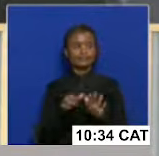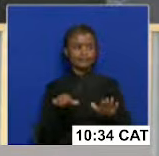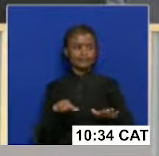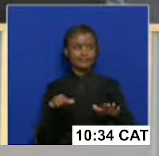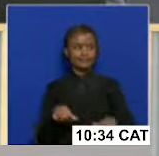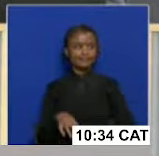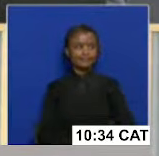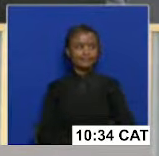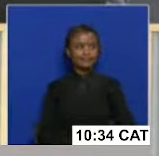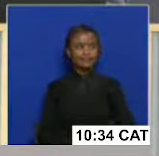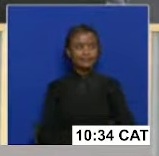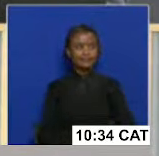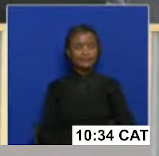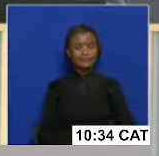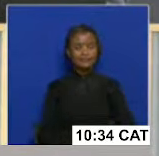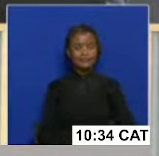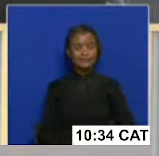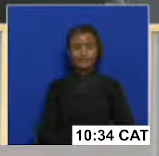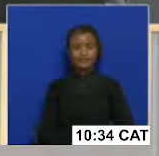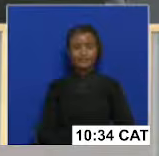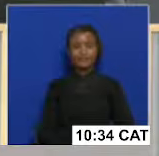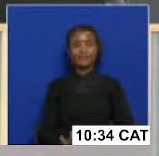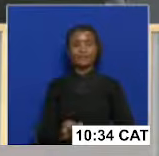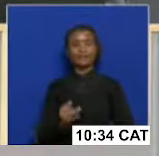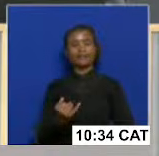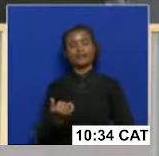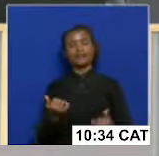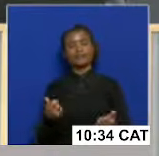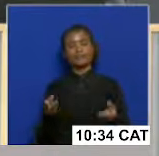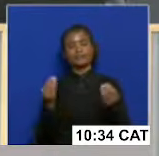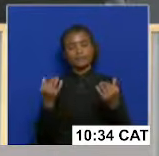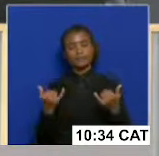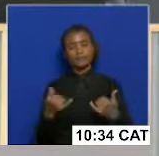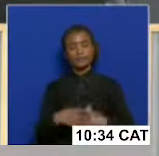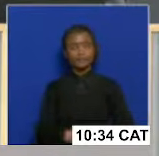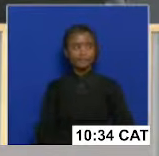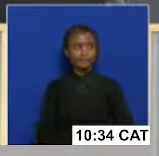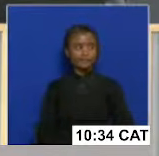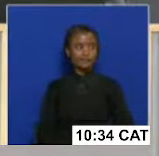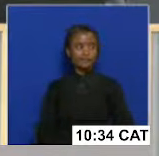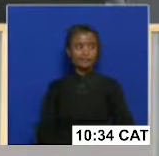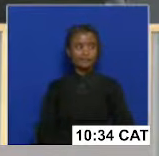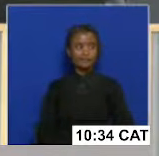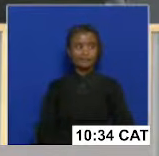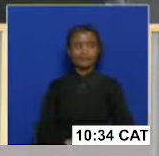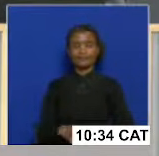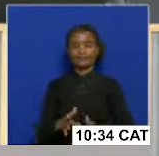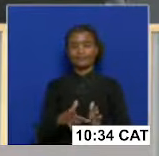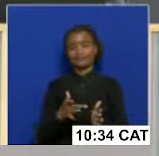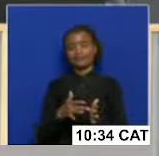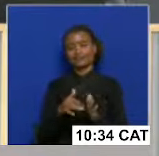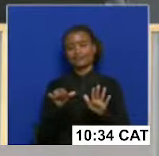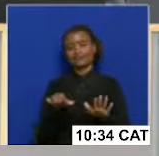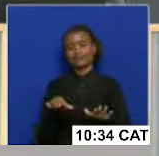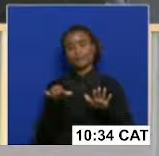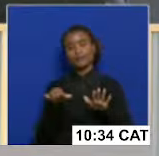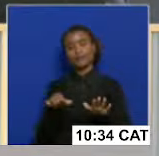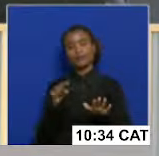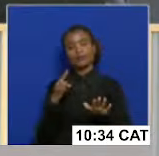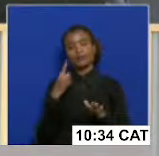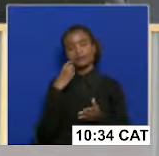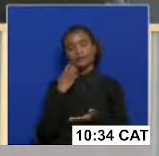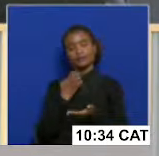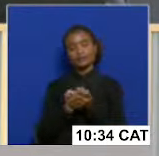Okay, I'm there now. Thank you. Page 16 of the exhibit bundle,